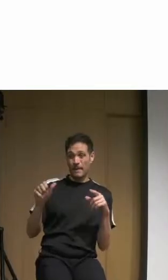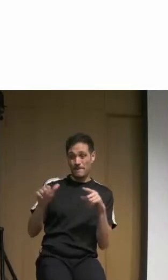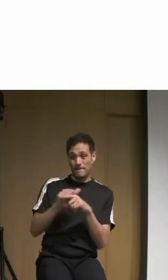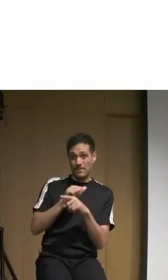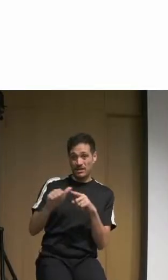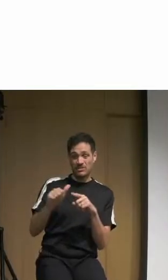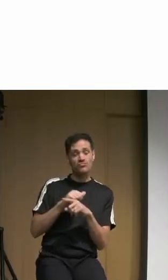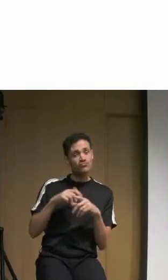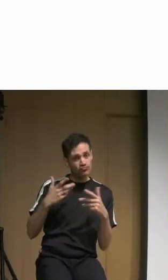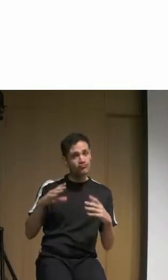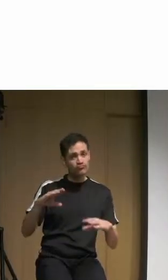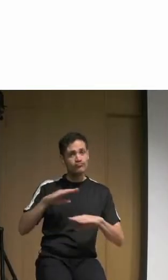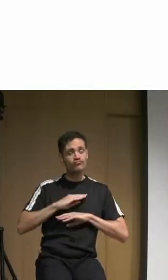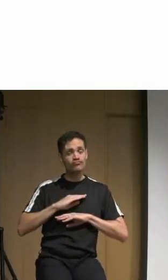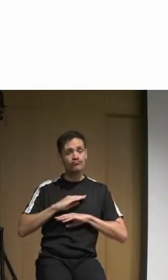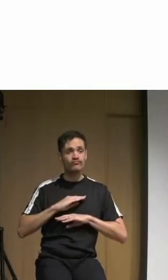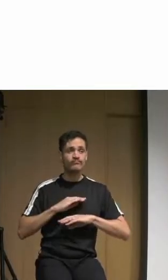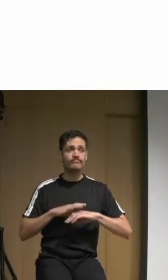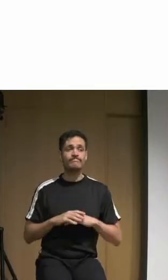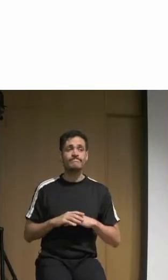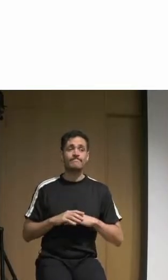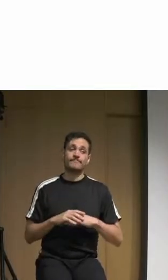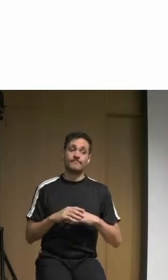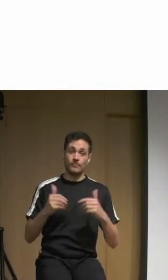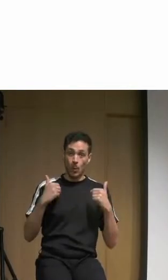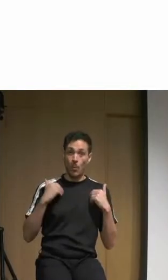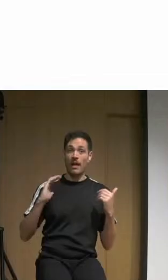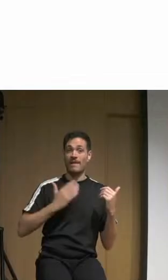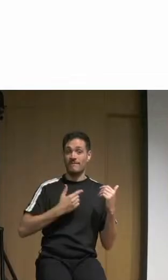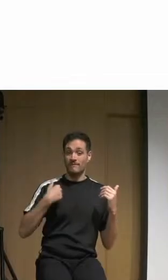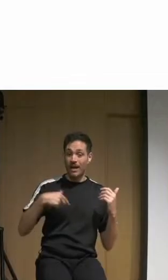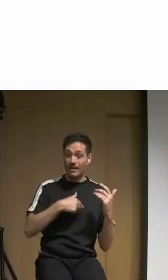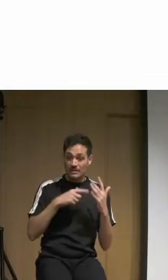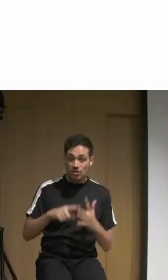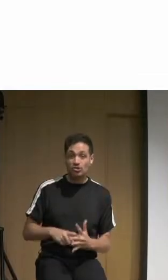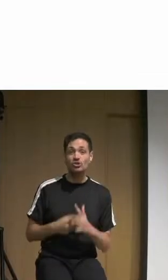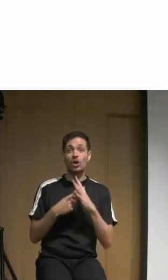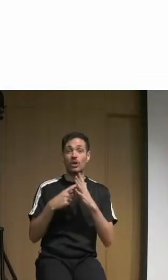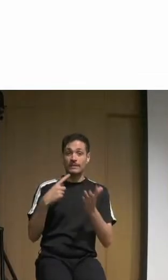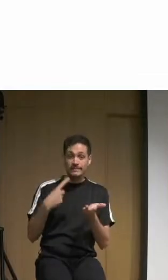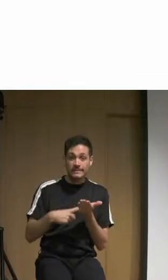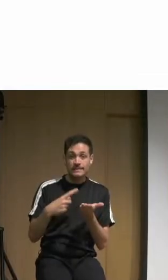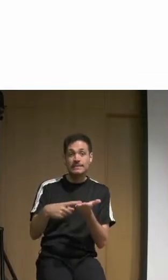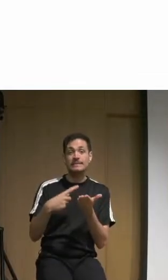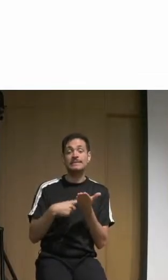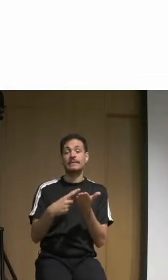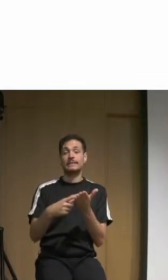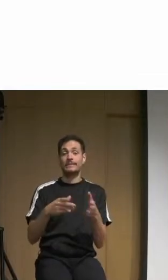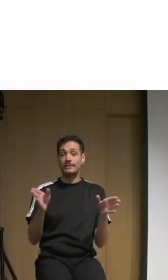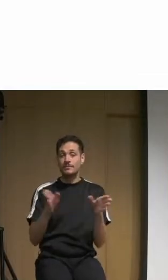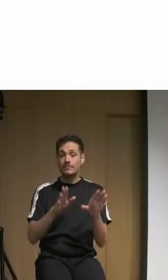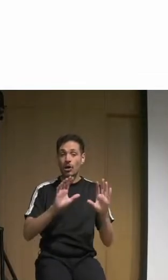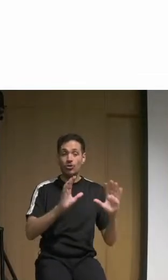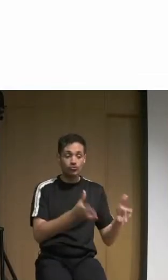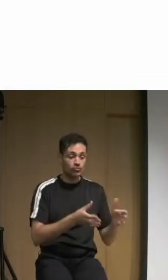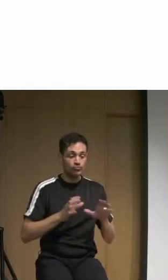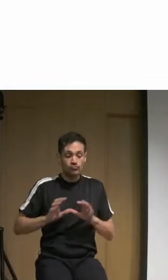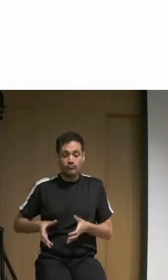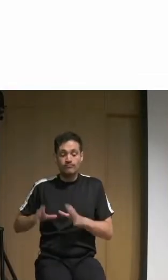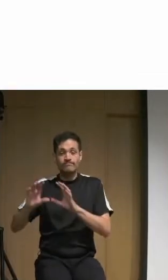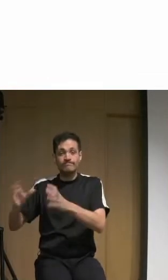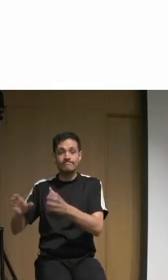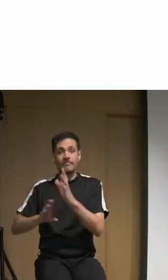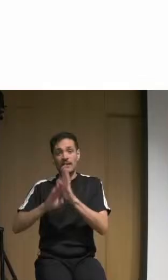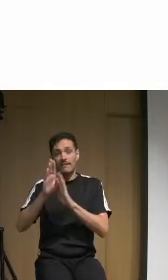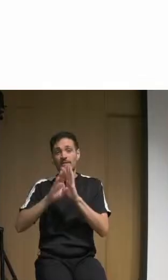fulfilled, which is to get us started discussing and talking amongst small groups and developing